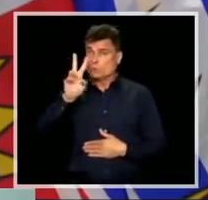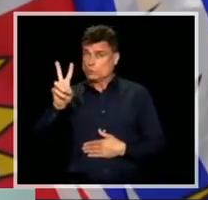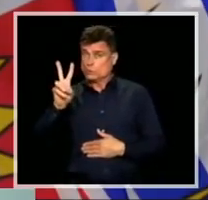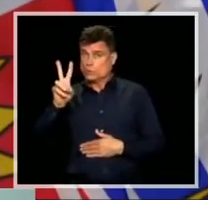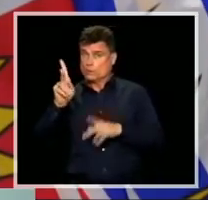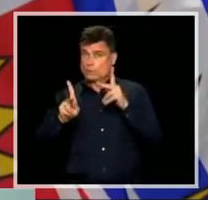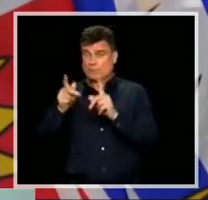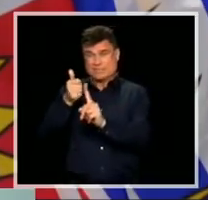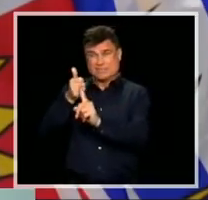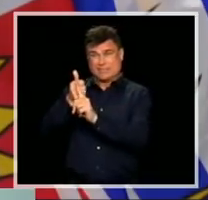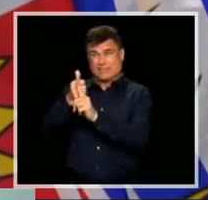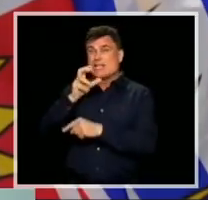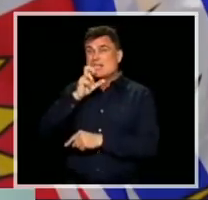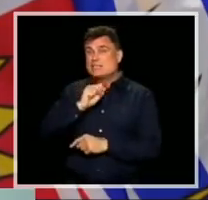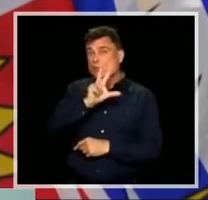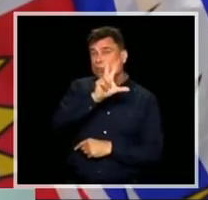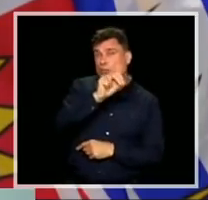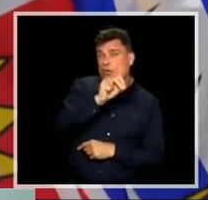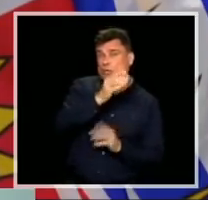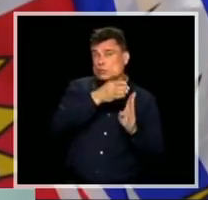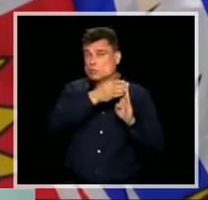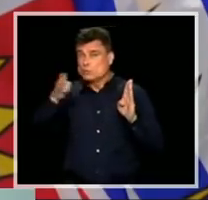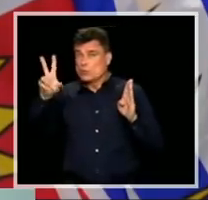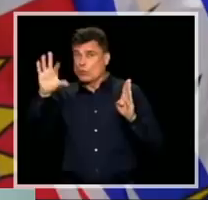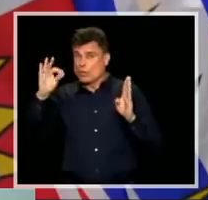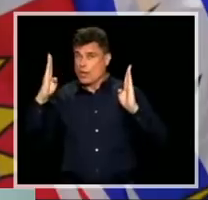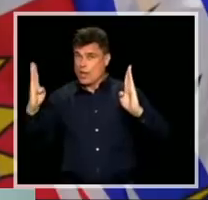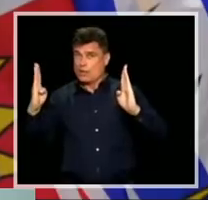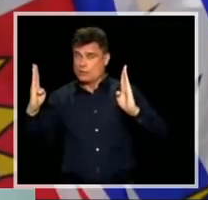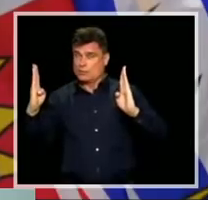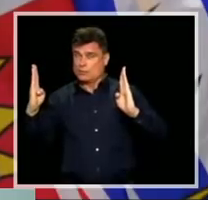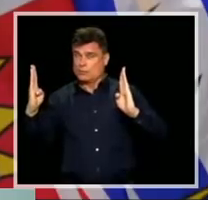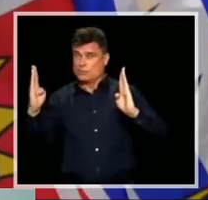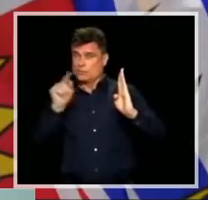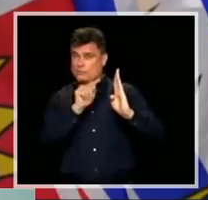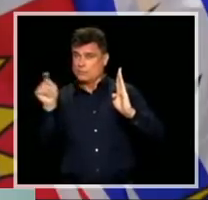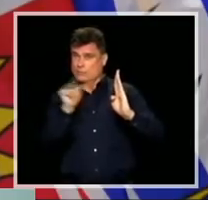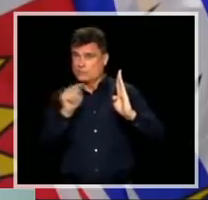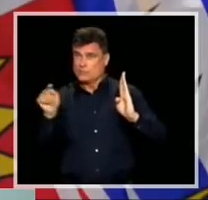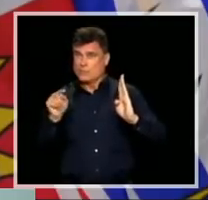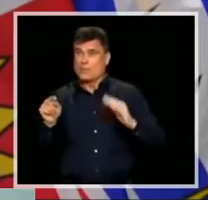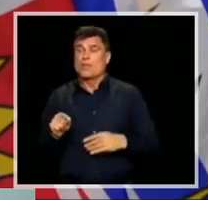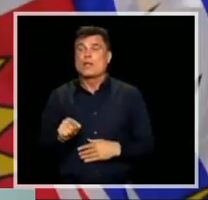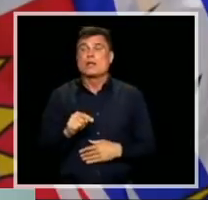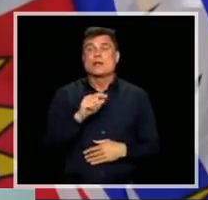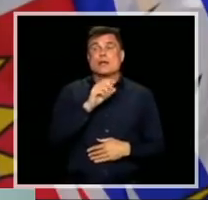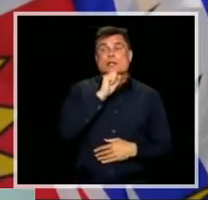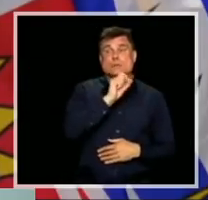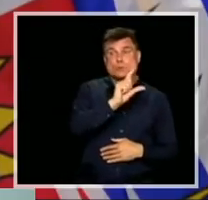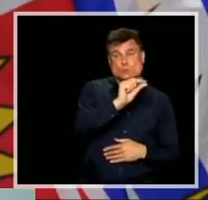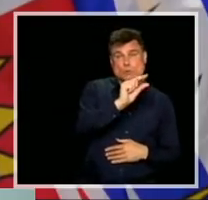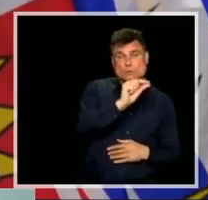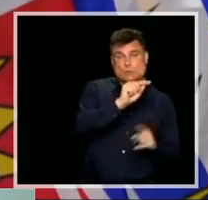our cases tend to be younger women, and that reflects the fact that a good proportion of them are people who work in our long-term